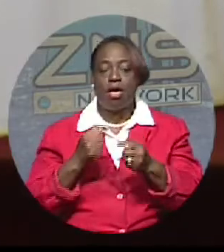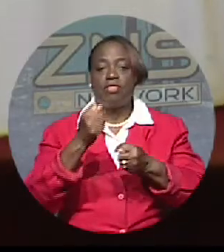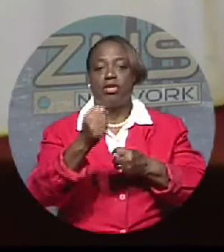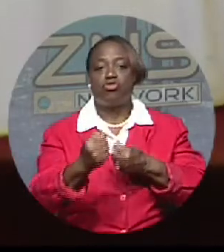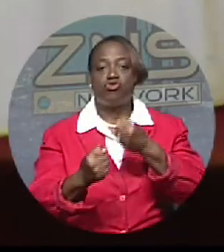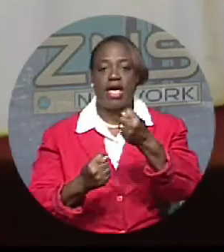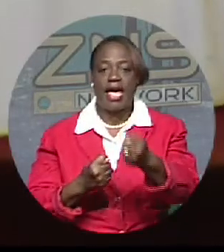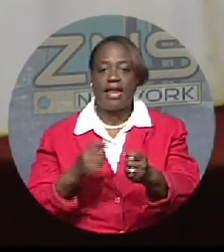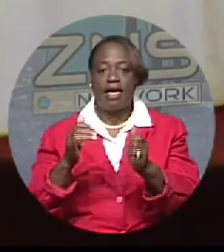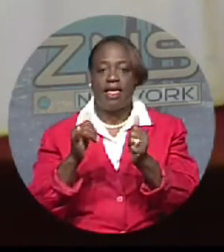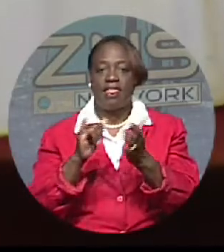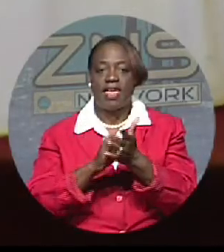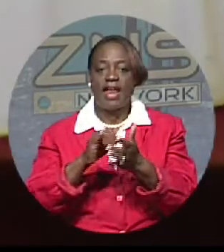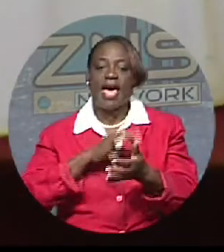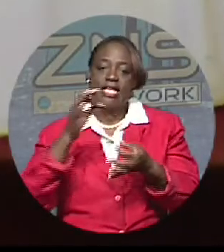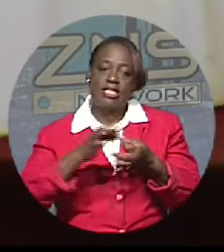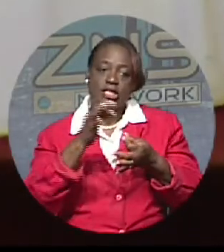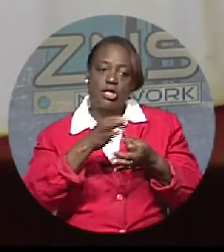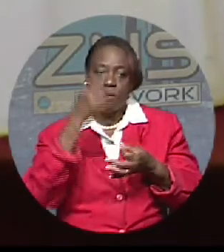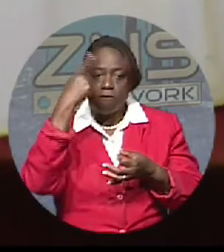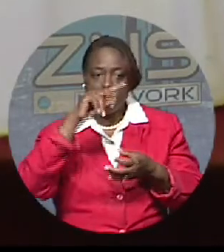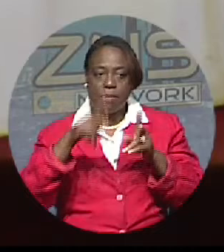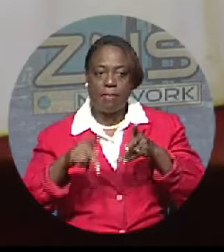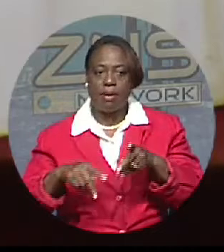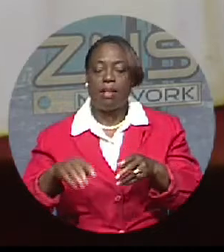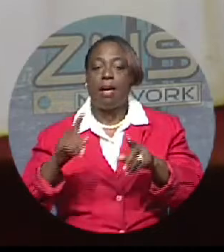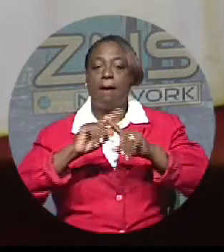people, but designing,